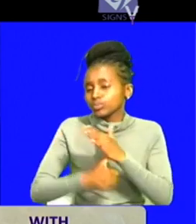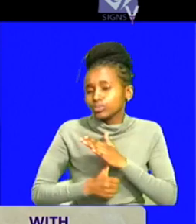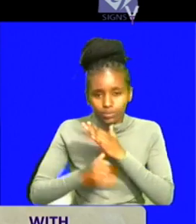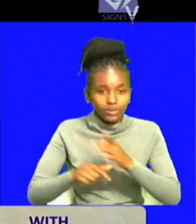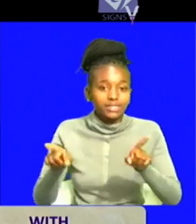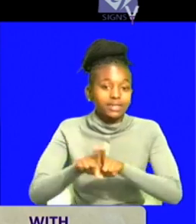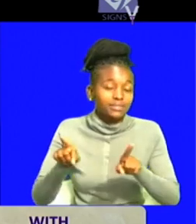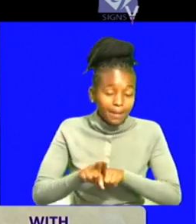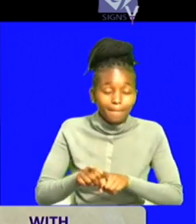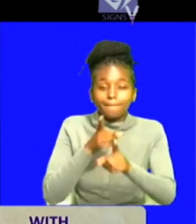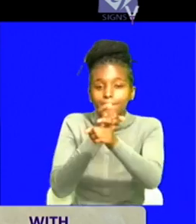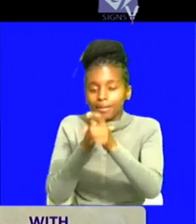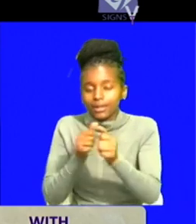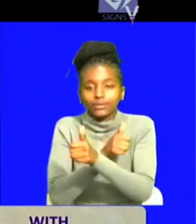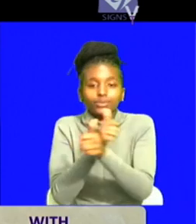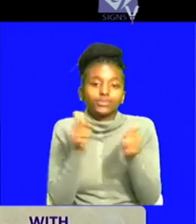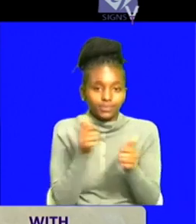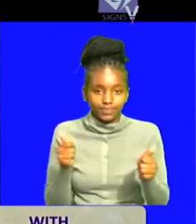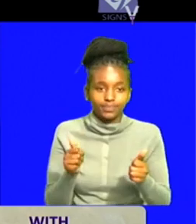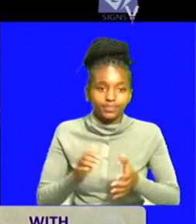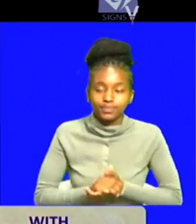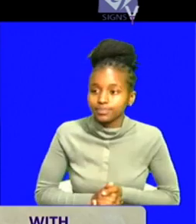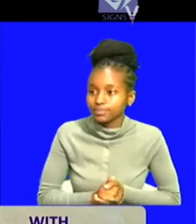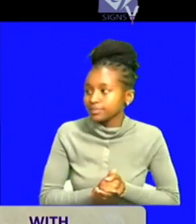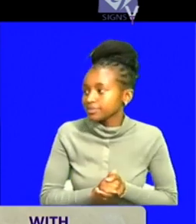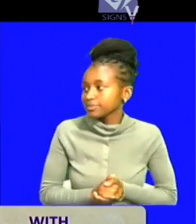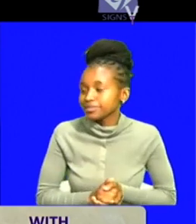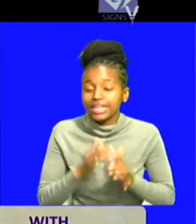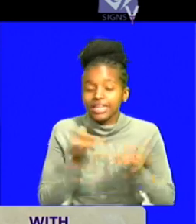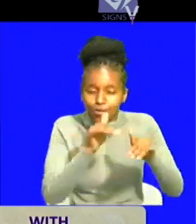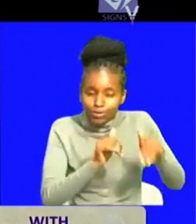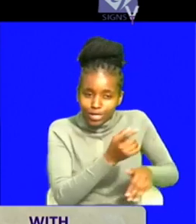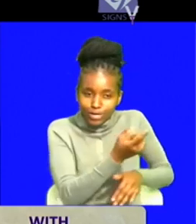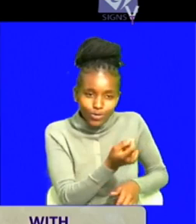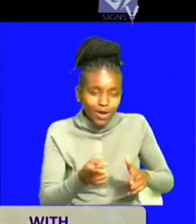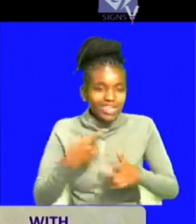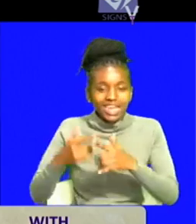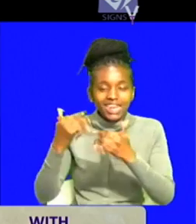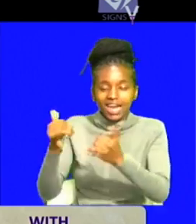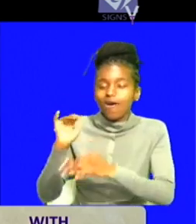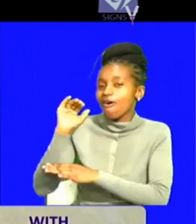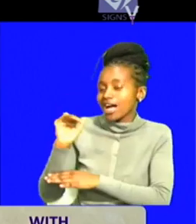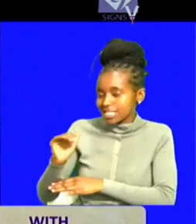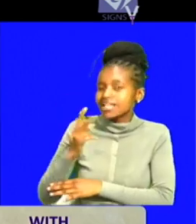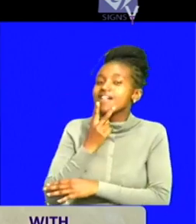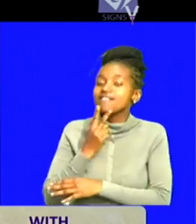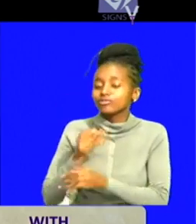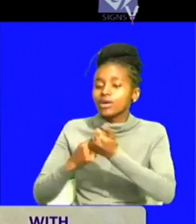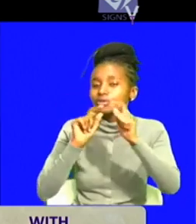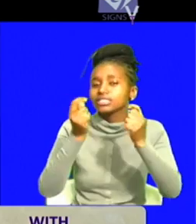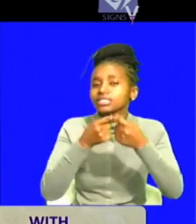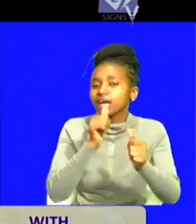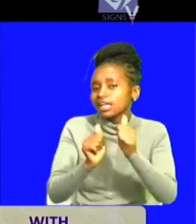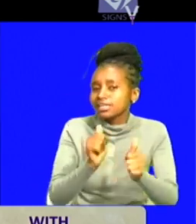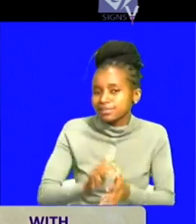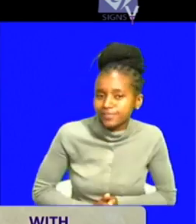too. Okay. So, yeah. So just hold it off hapo kwanza. I love where Elvis. Where did you Tusker or where did you Kakamega Homeboyz?